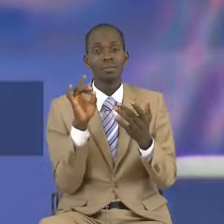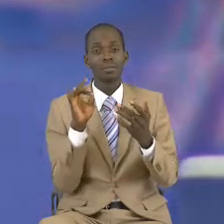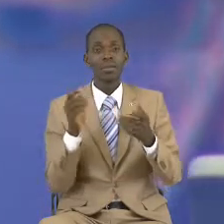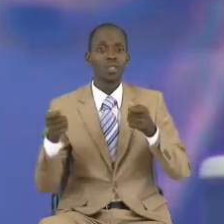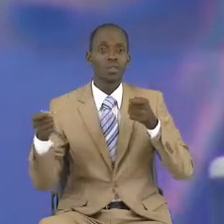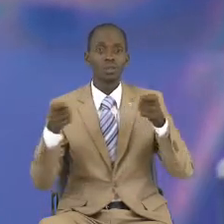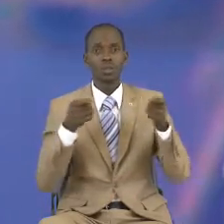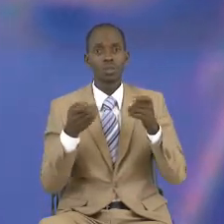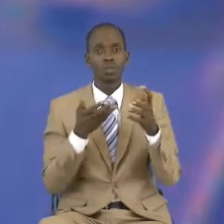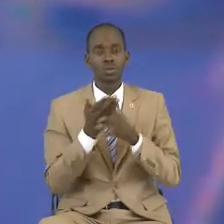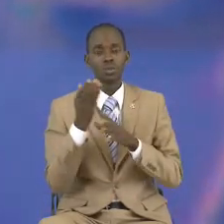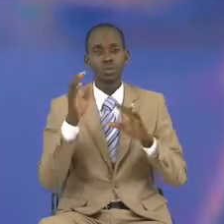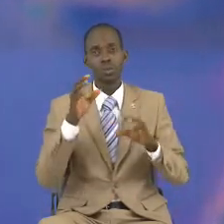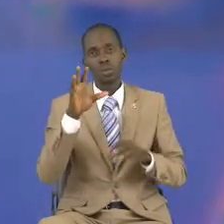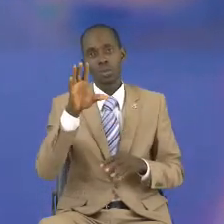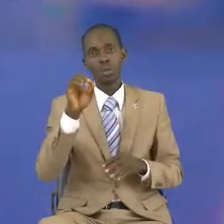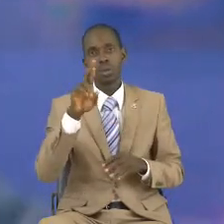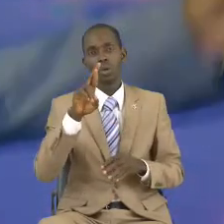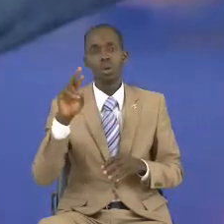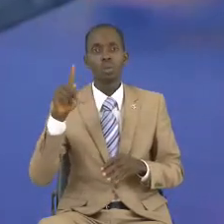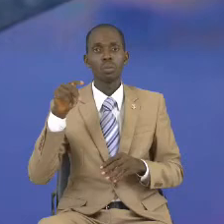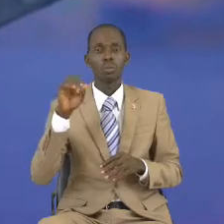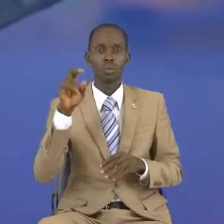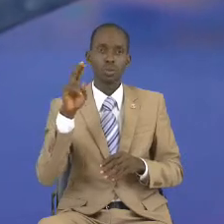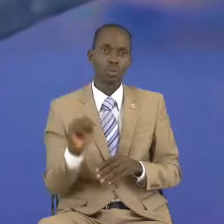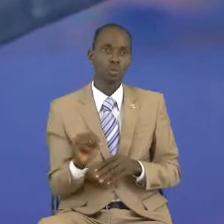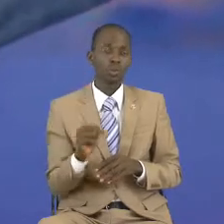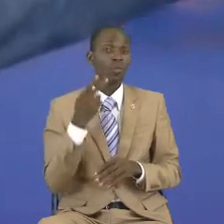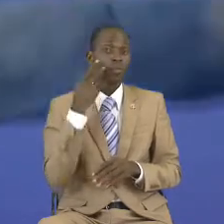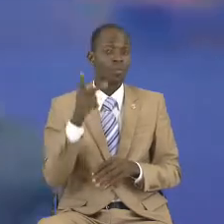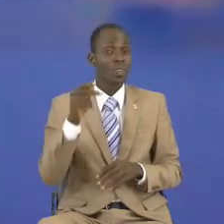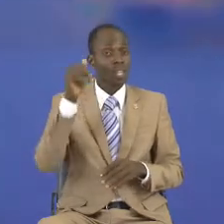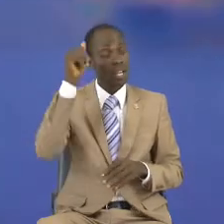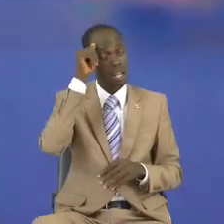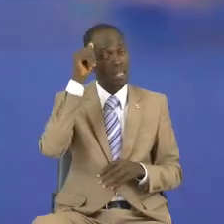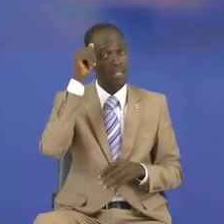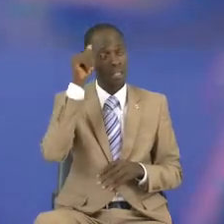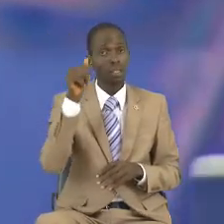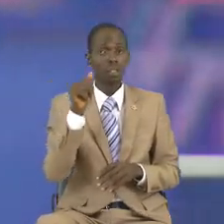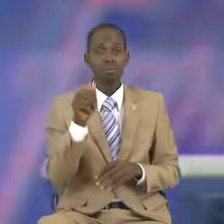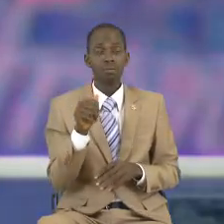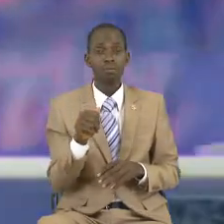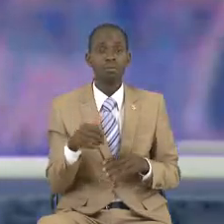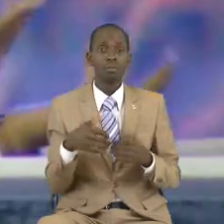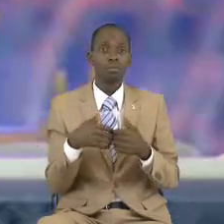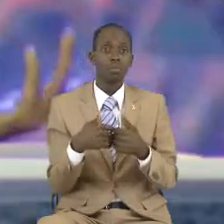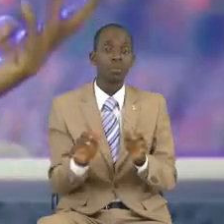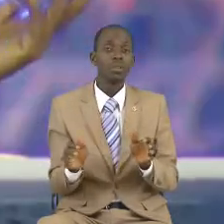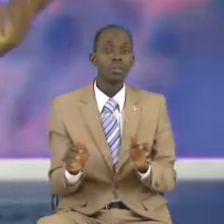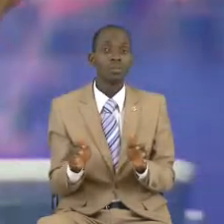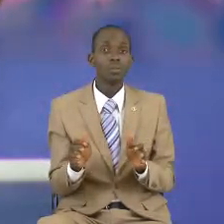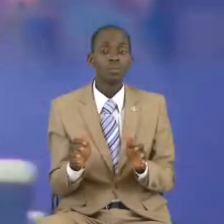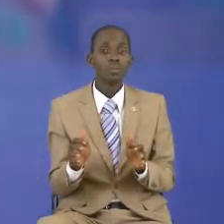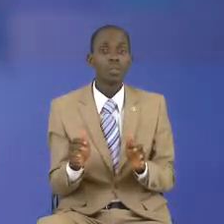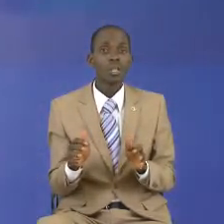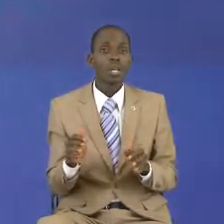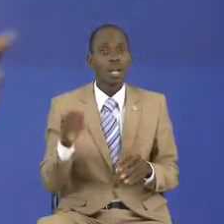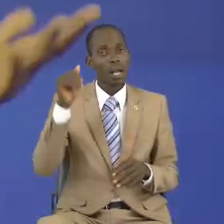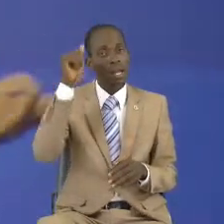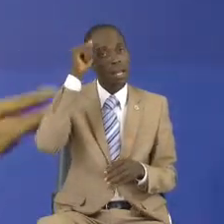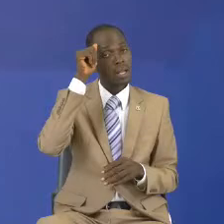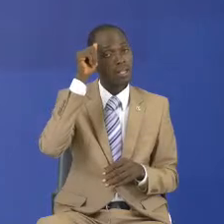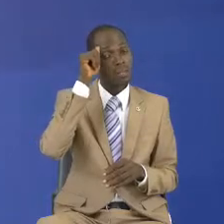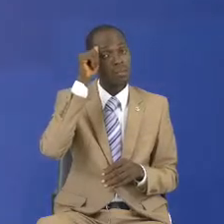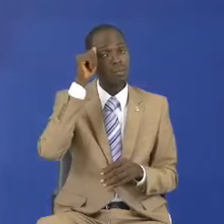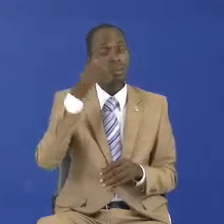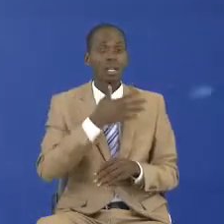adam compromised he lost fellowship with god adam and eve